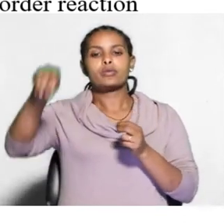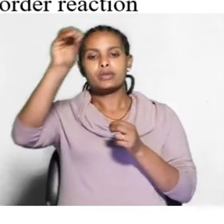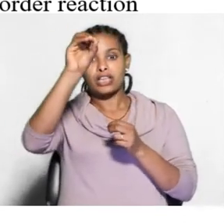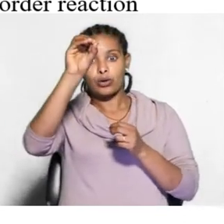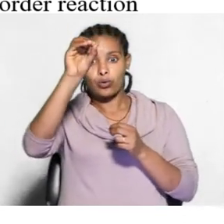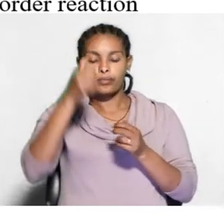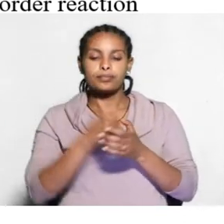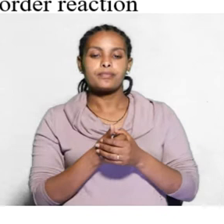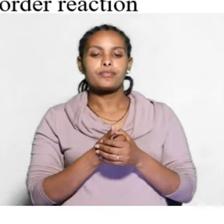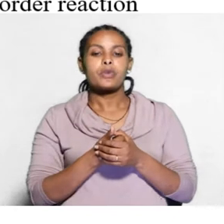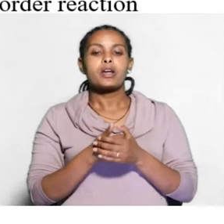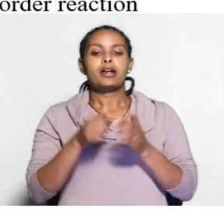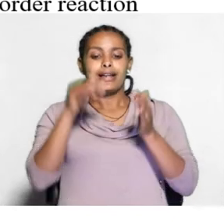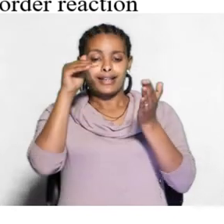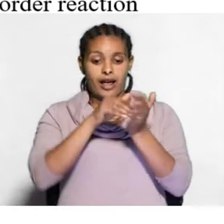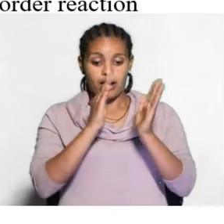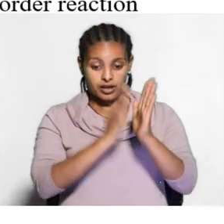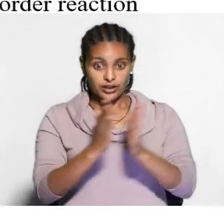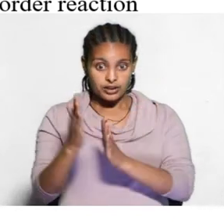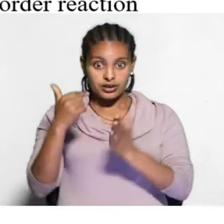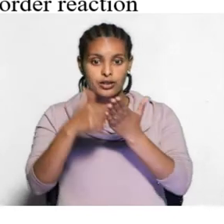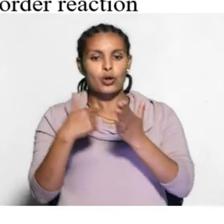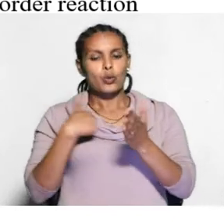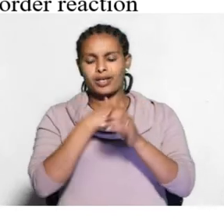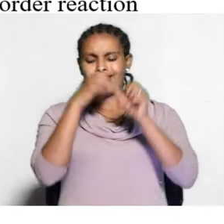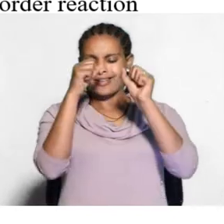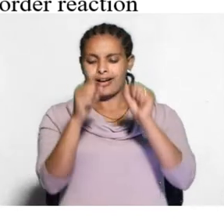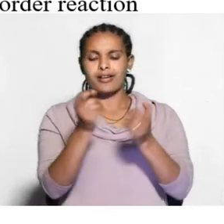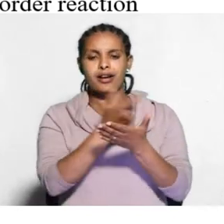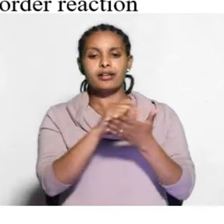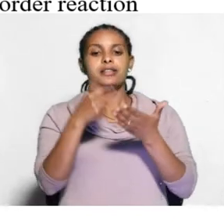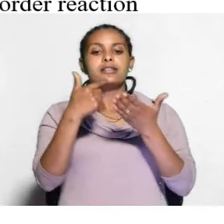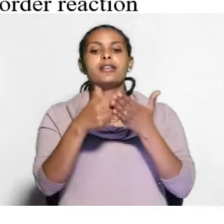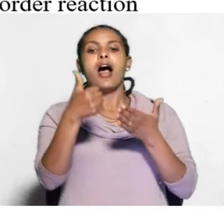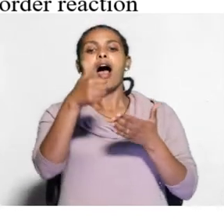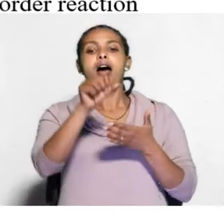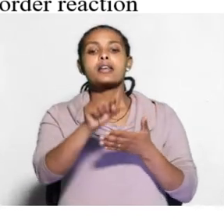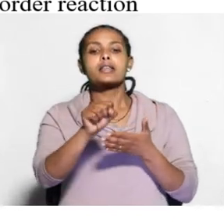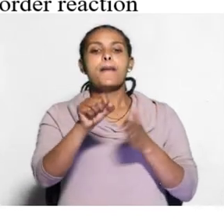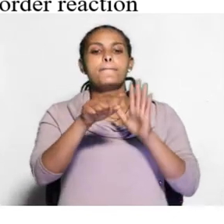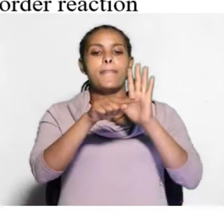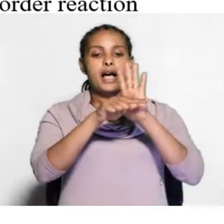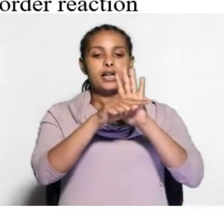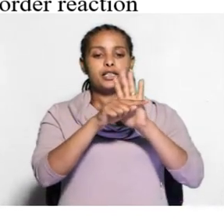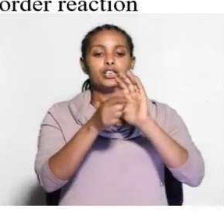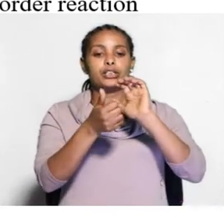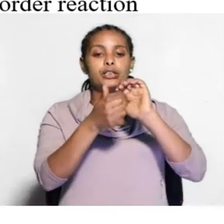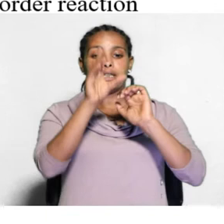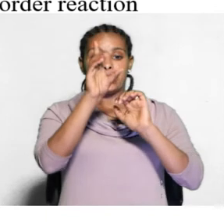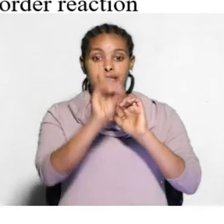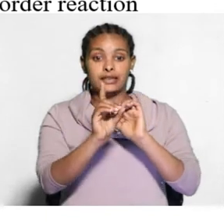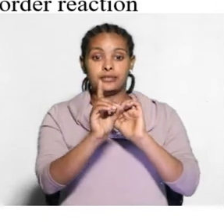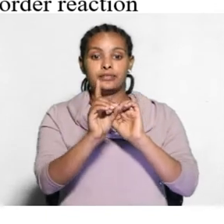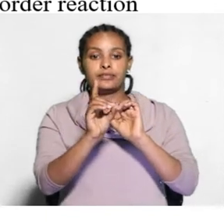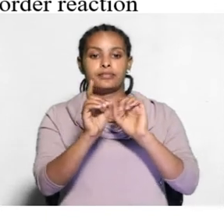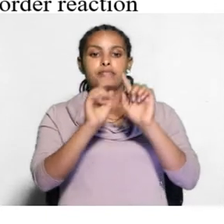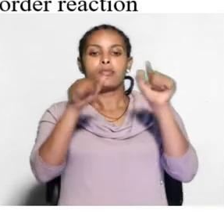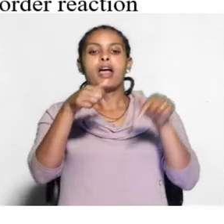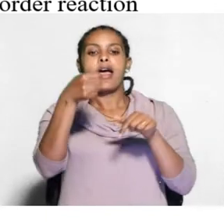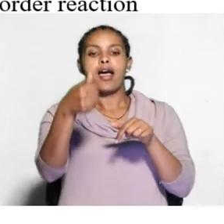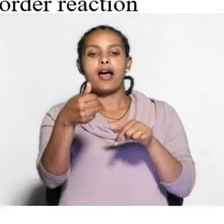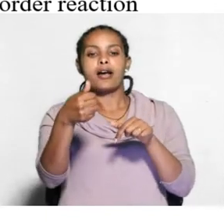0 rearranging this we can write this as minus change in concentration of